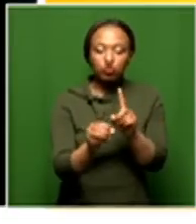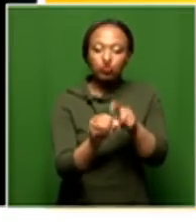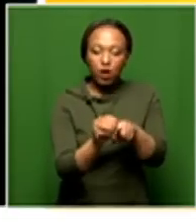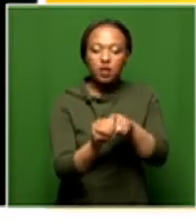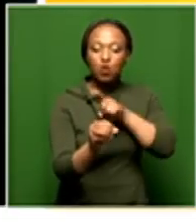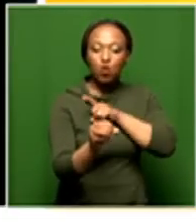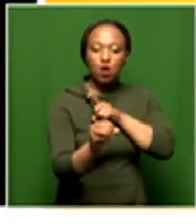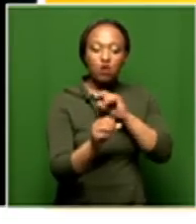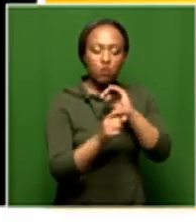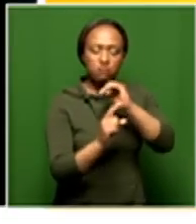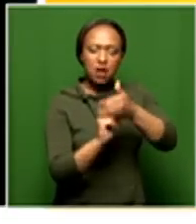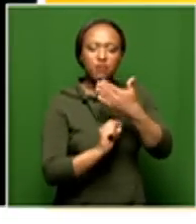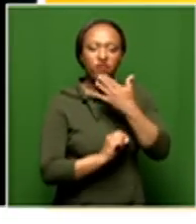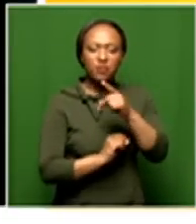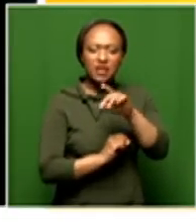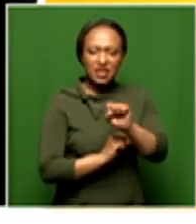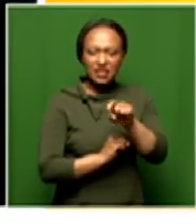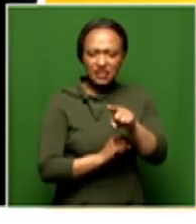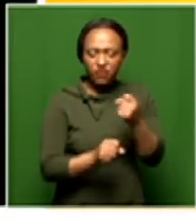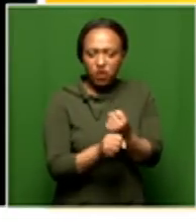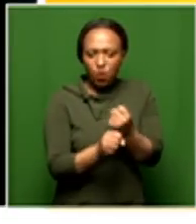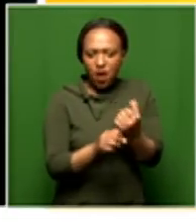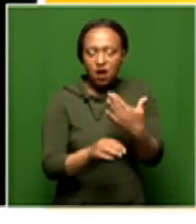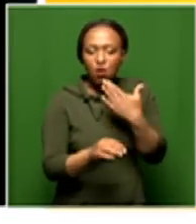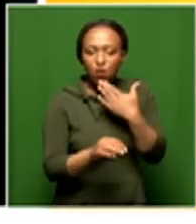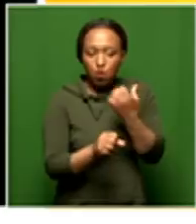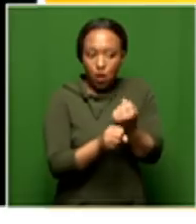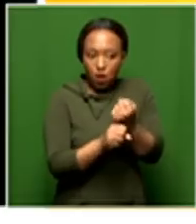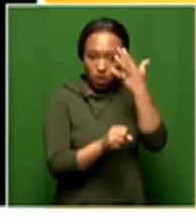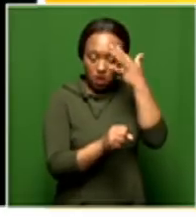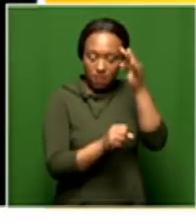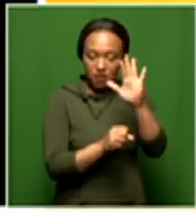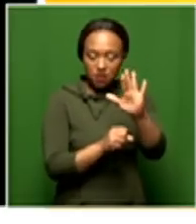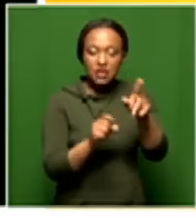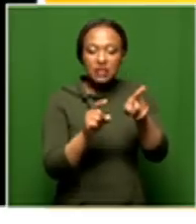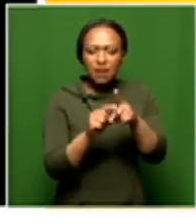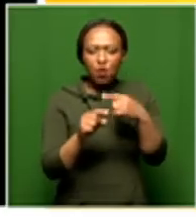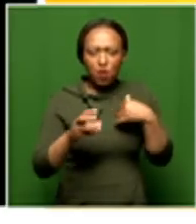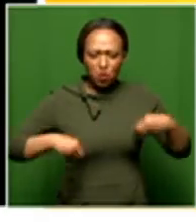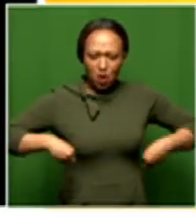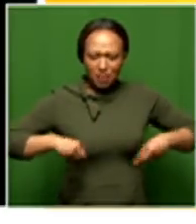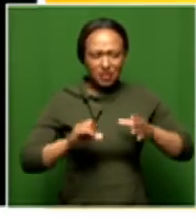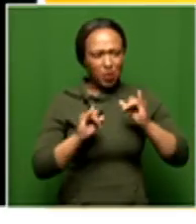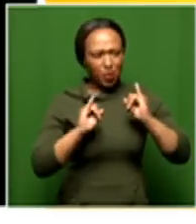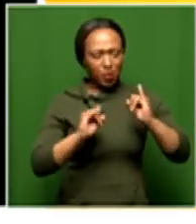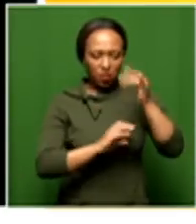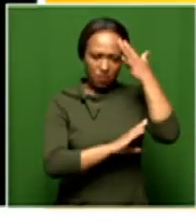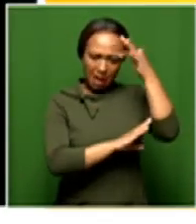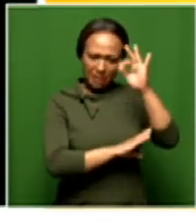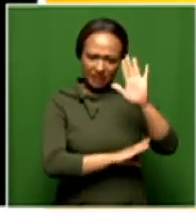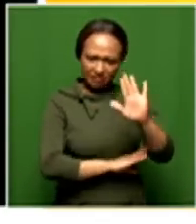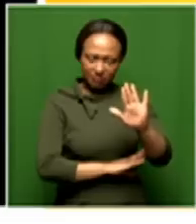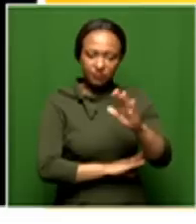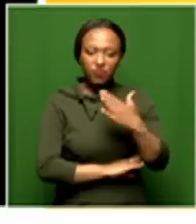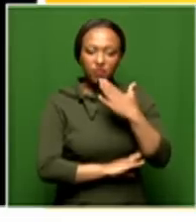equipment for public sector workers, and have similarly decried corruption in the state institutions,